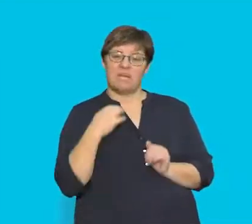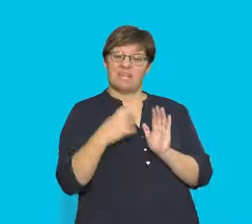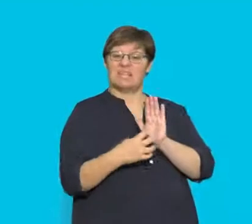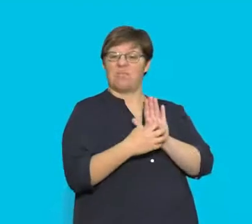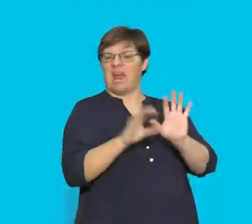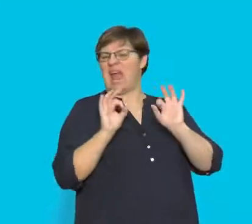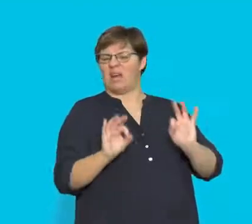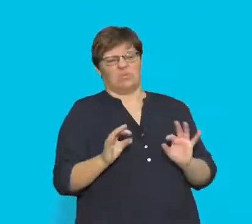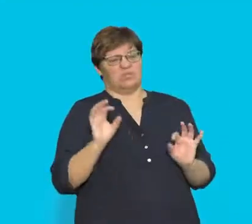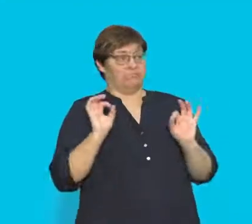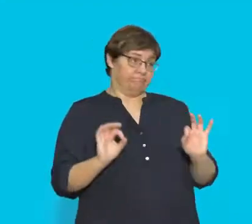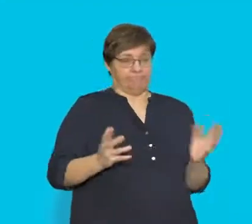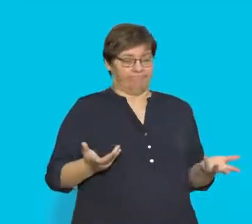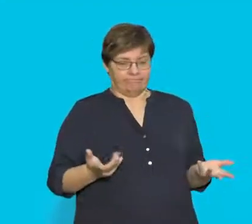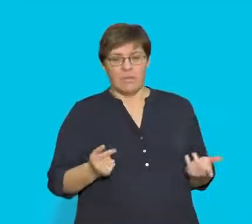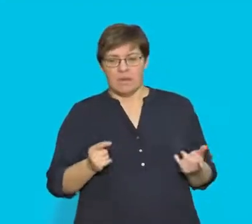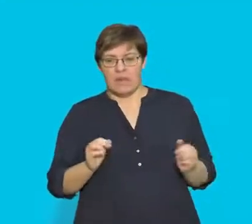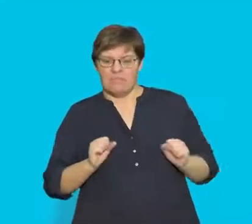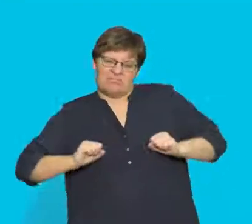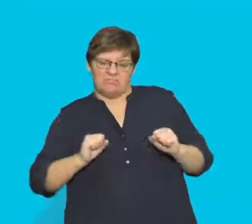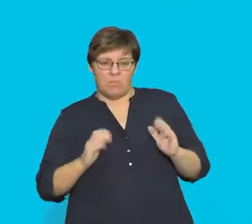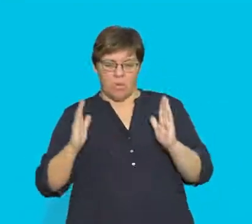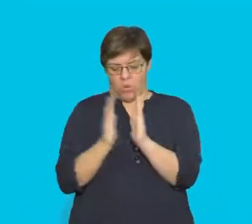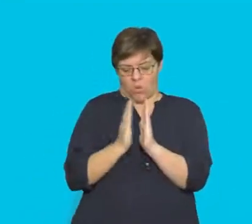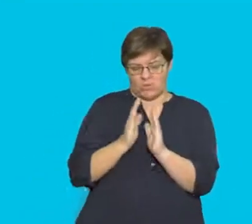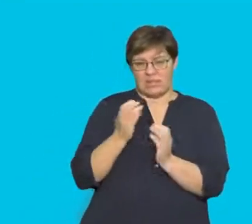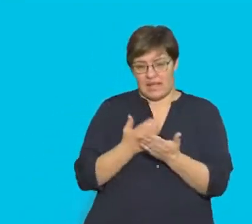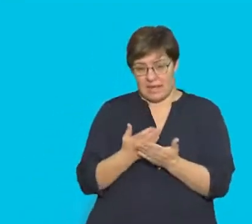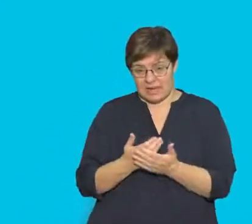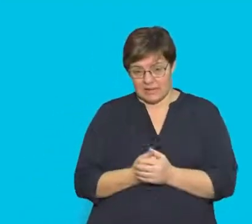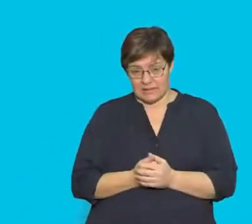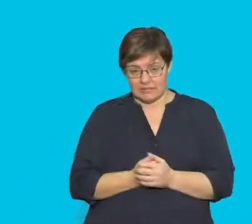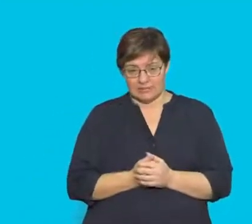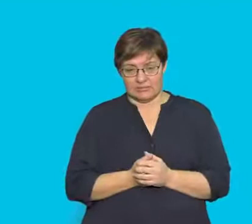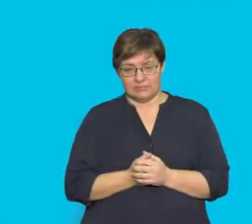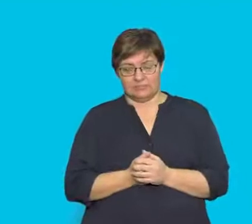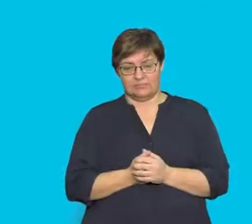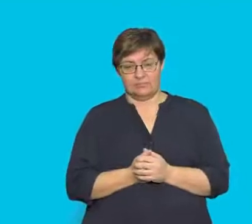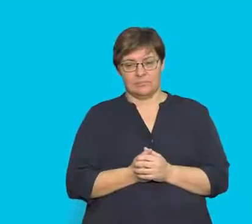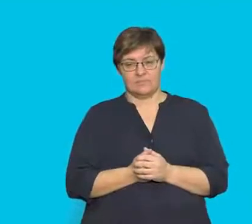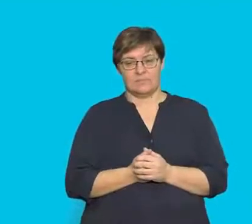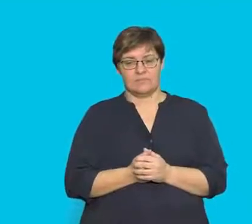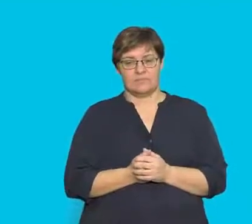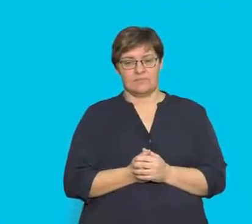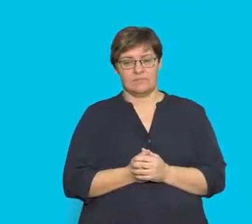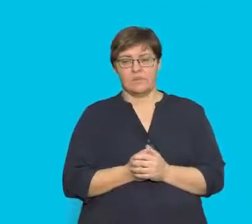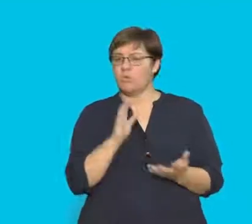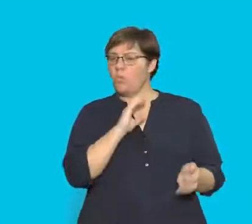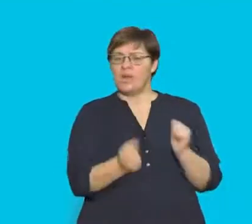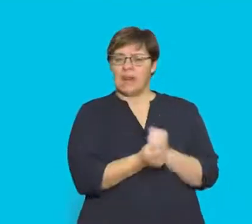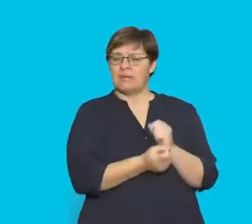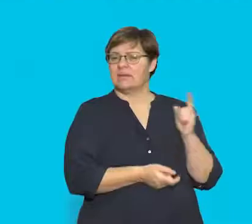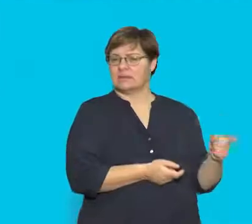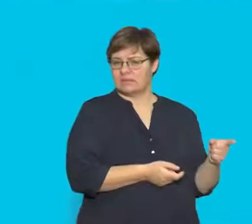not be as accurate as it should be. These might be pushed a little bit closer together. But if we were to say, so what's happening on